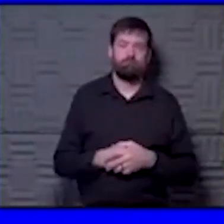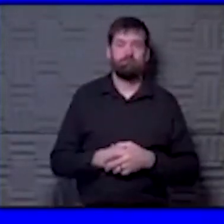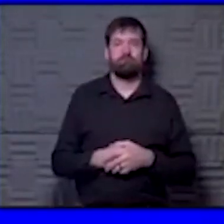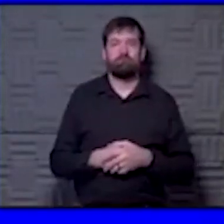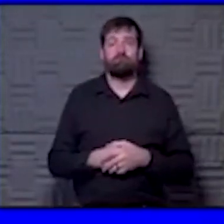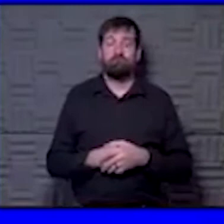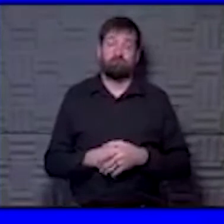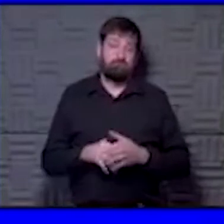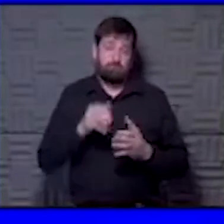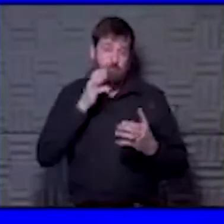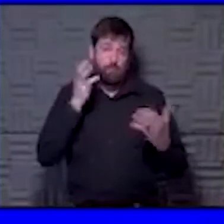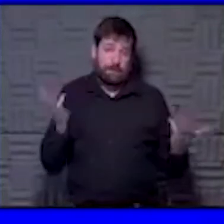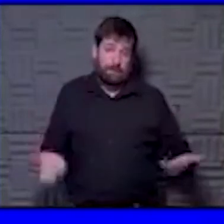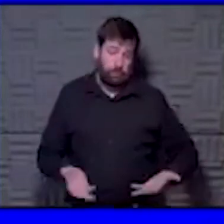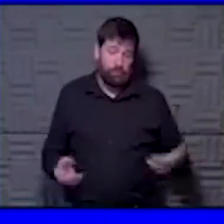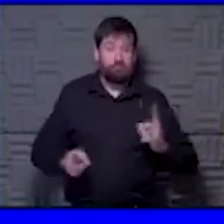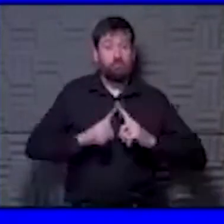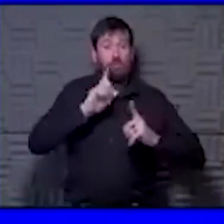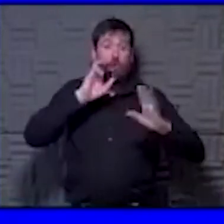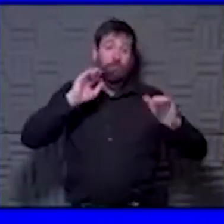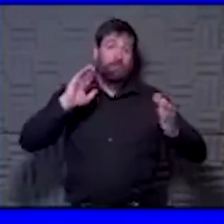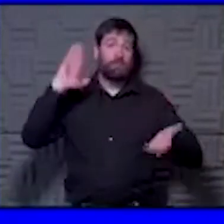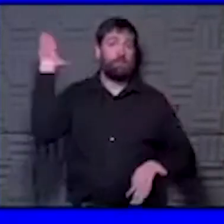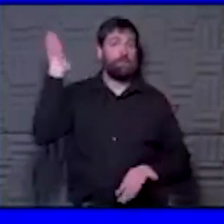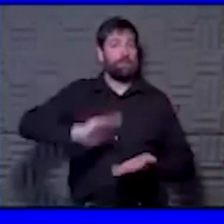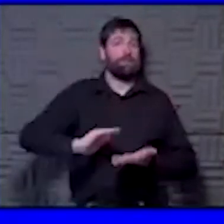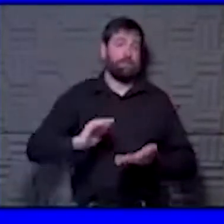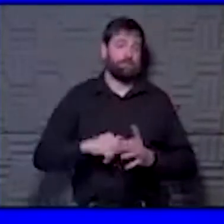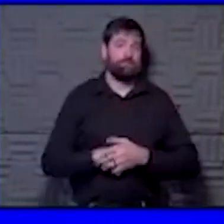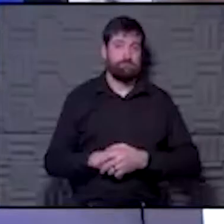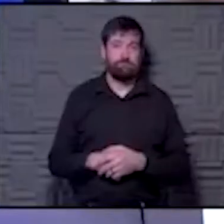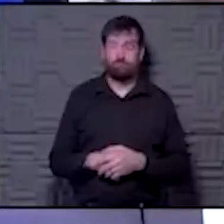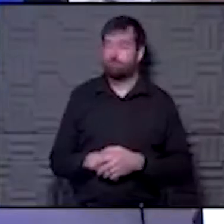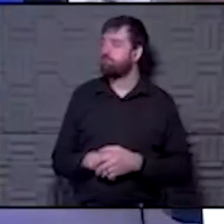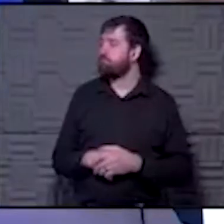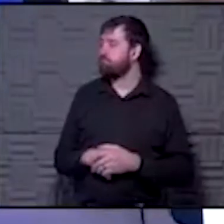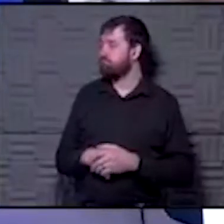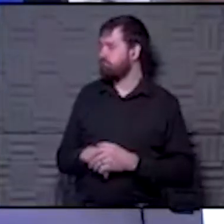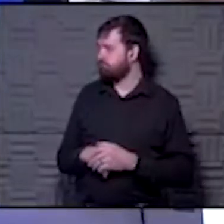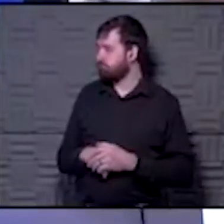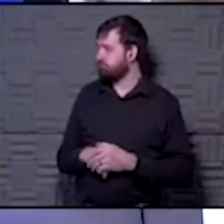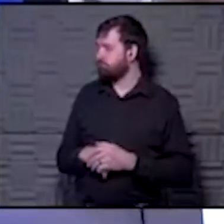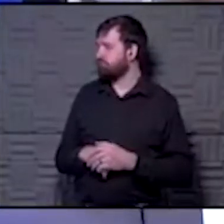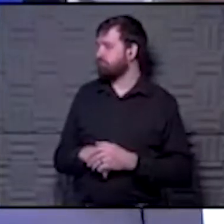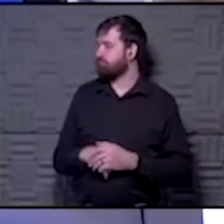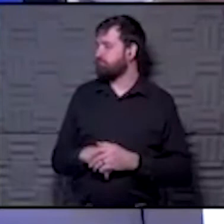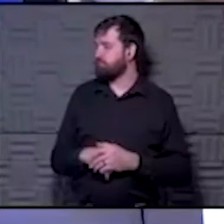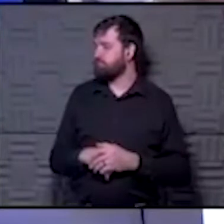probably be here, but hopefully we can minimize it as much as possible. I think that